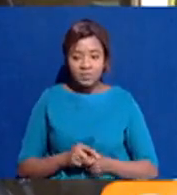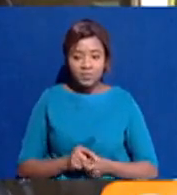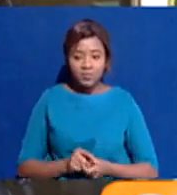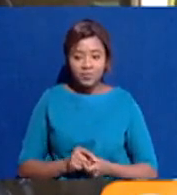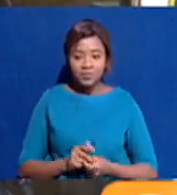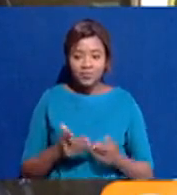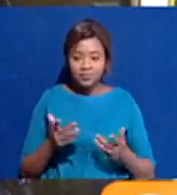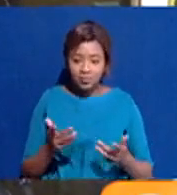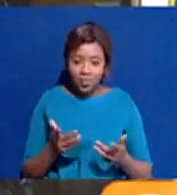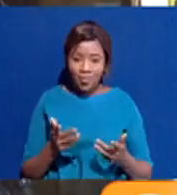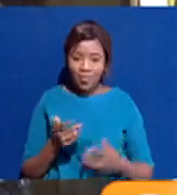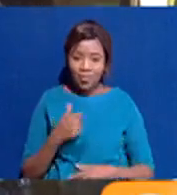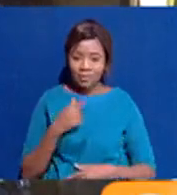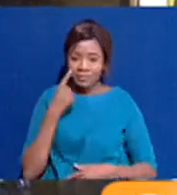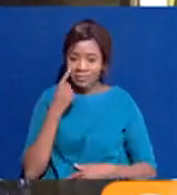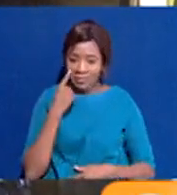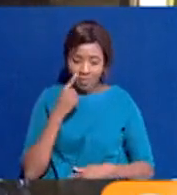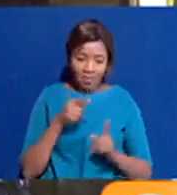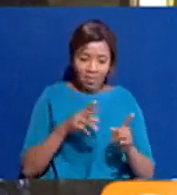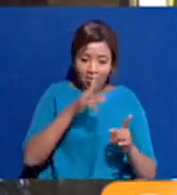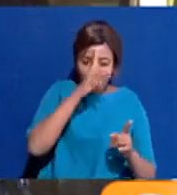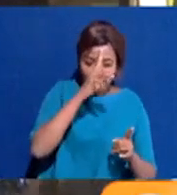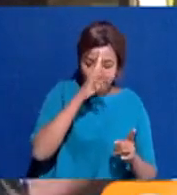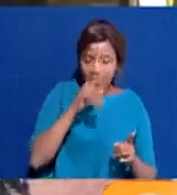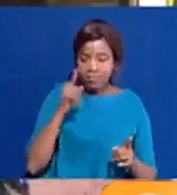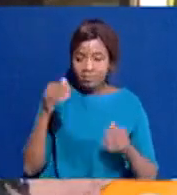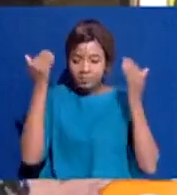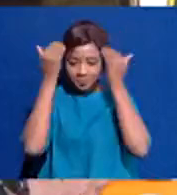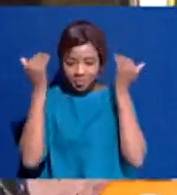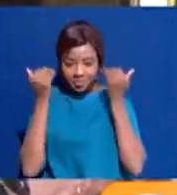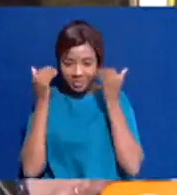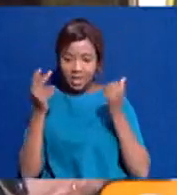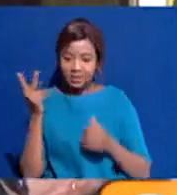Therefore, uo usiano kati ya polisi na